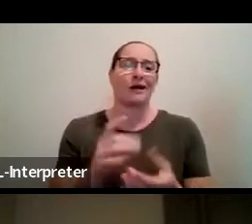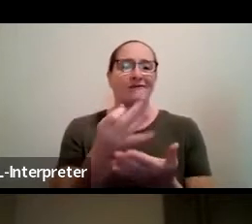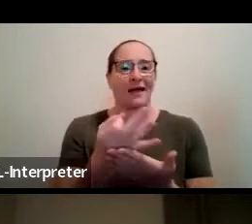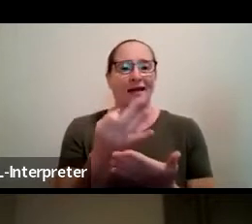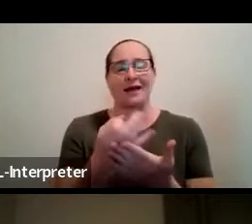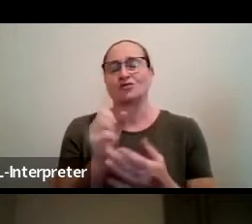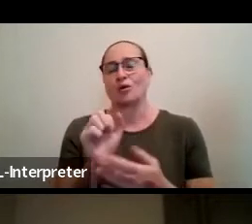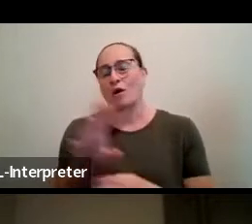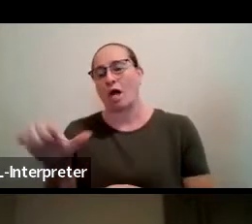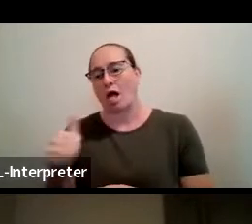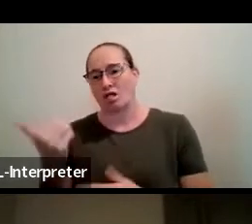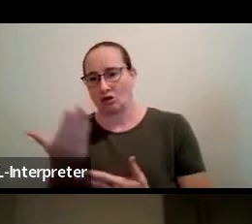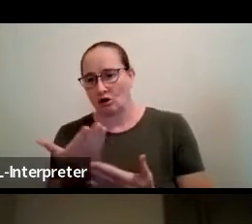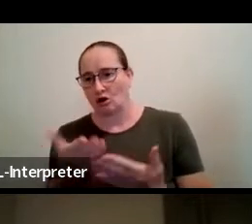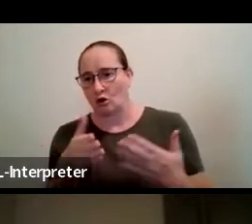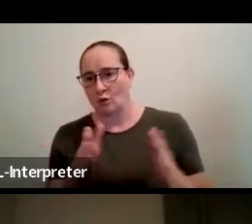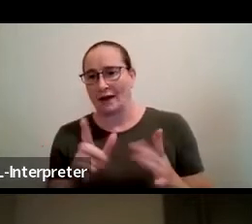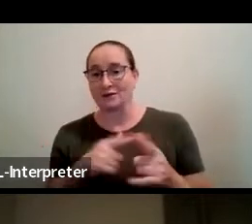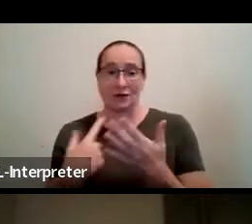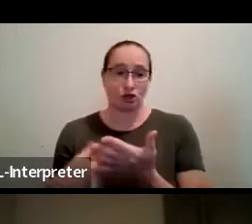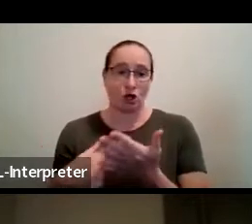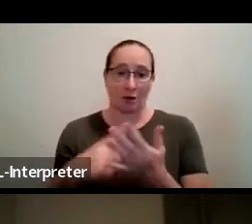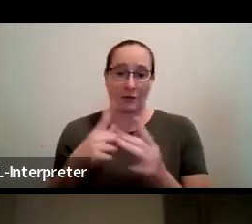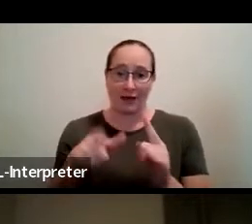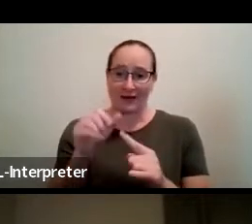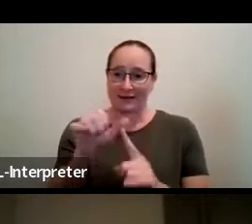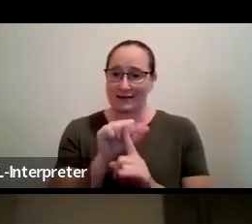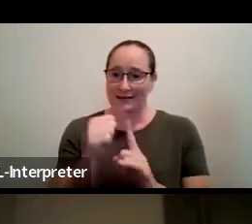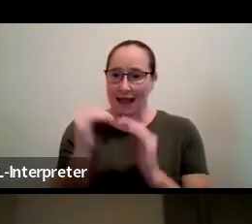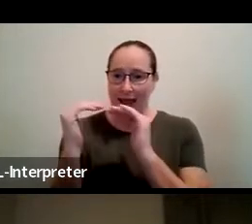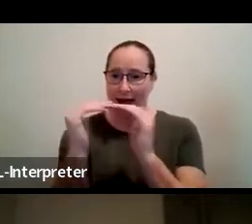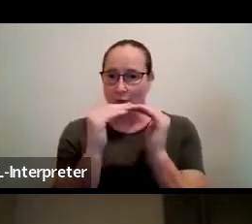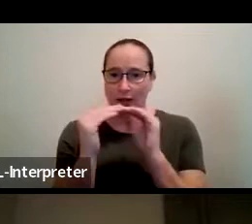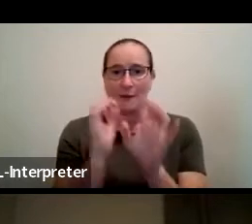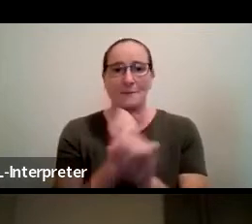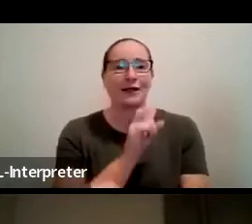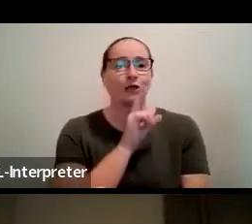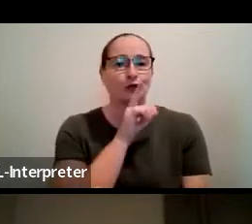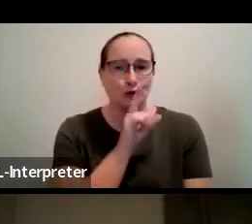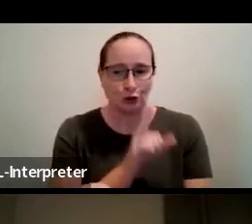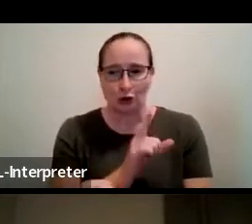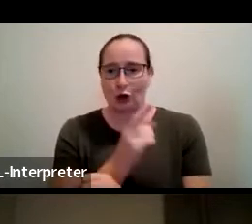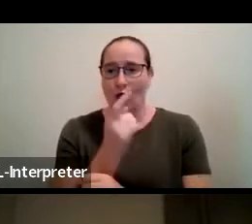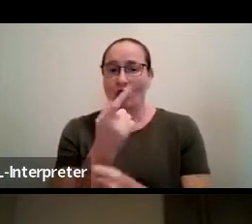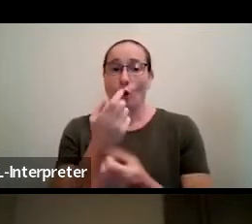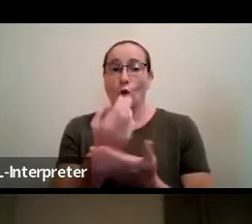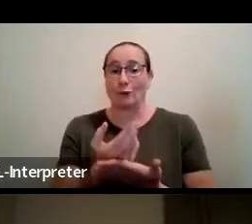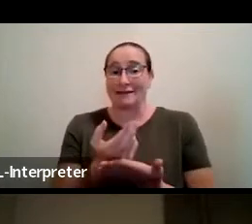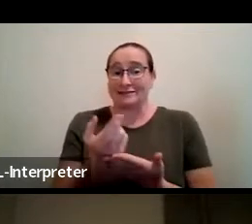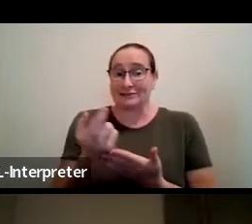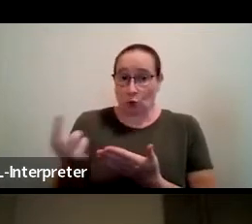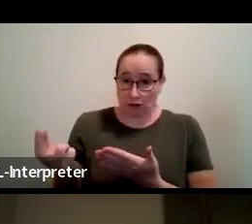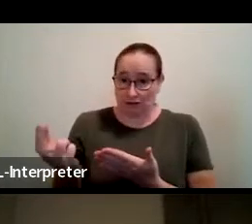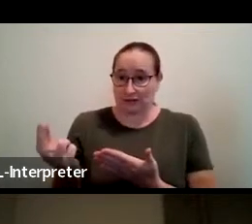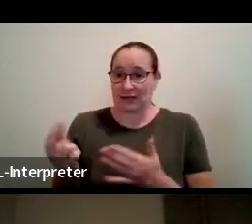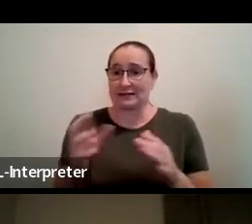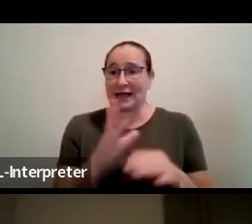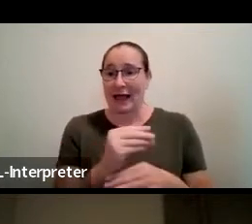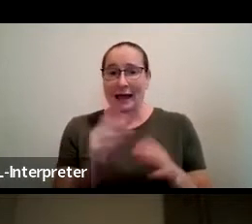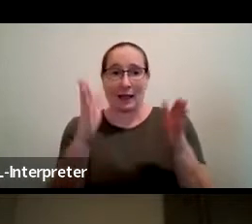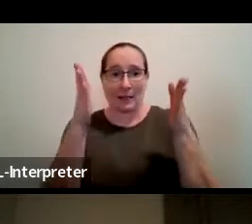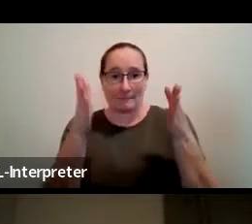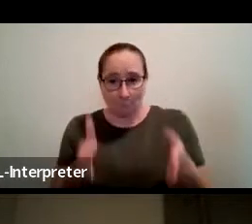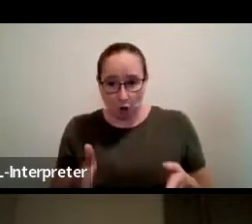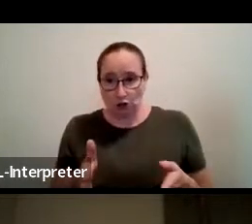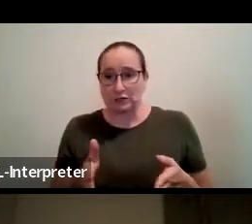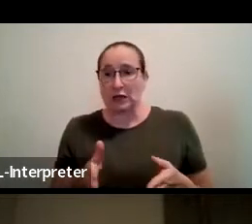means. And so when we talk about that in this case, equity means making sure that the resources as well as the personnel